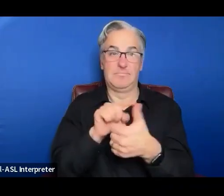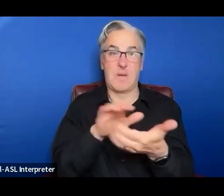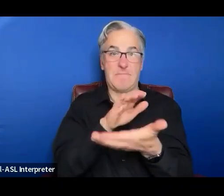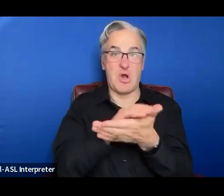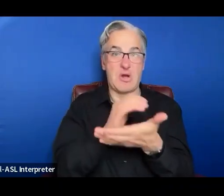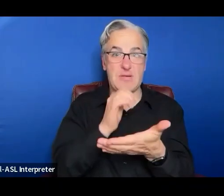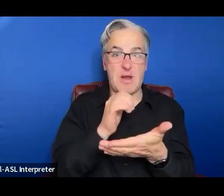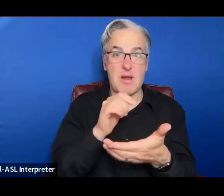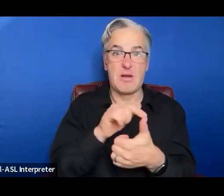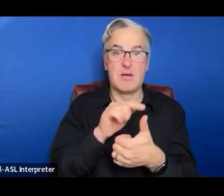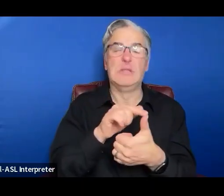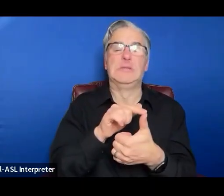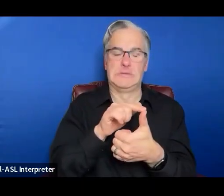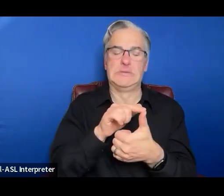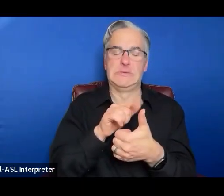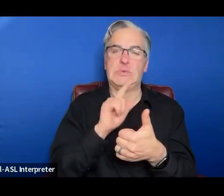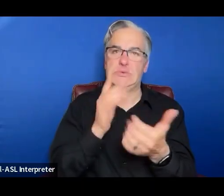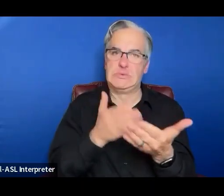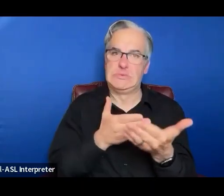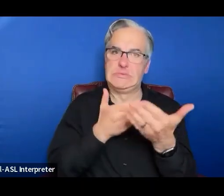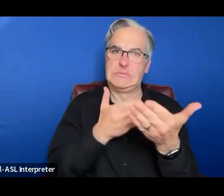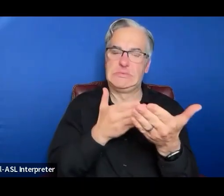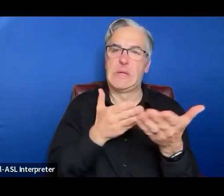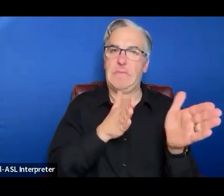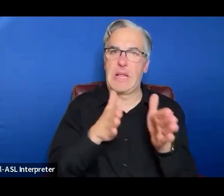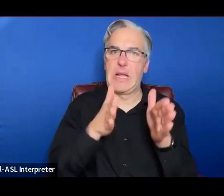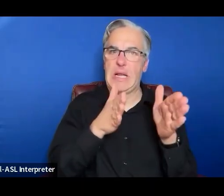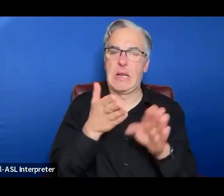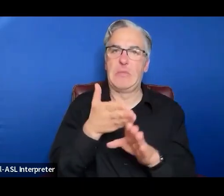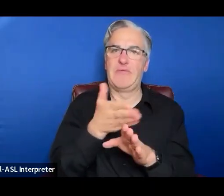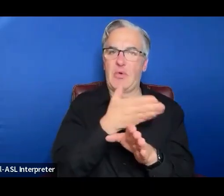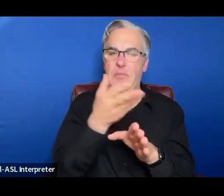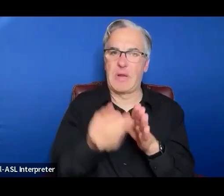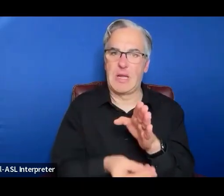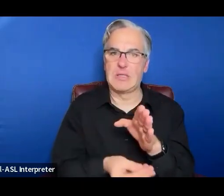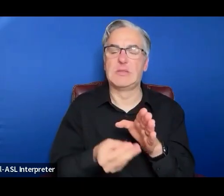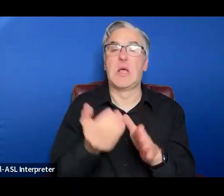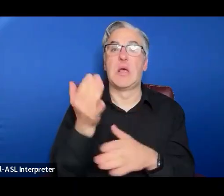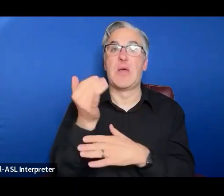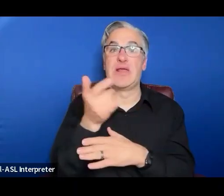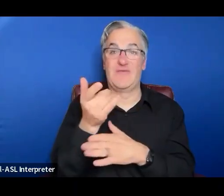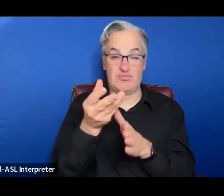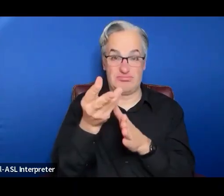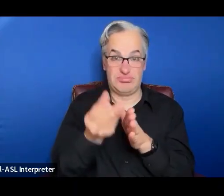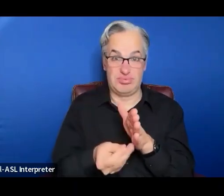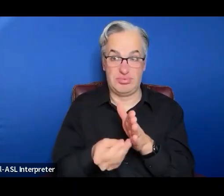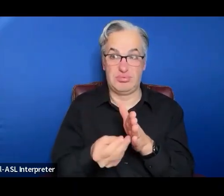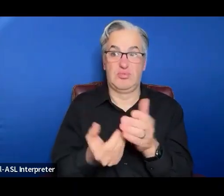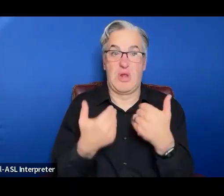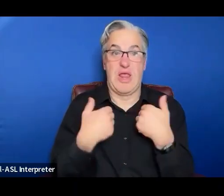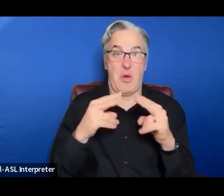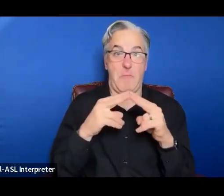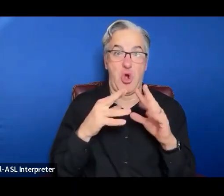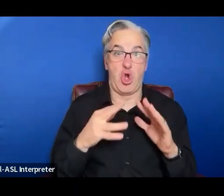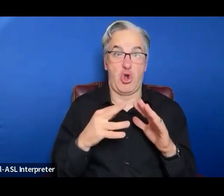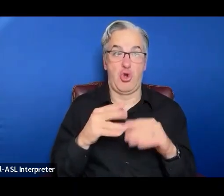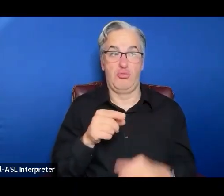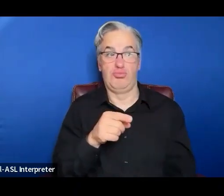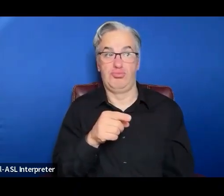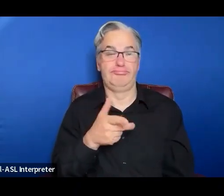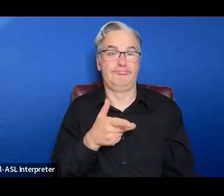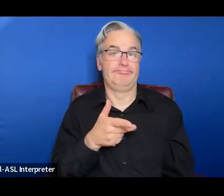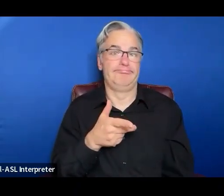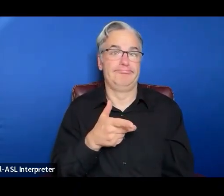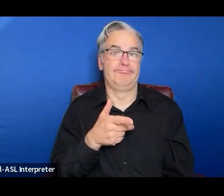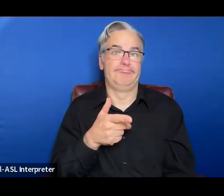you definitely want to do some planning because if you die and you have a partner, there's nothing that